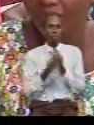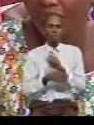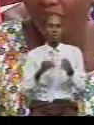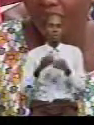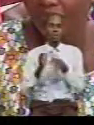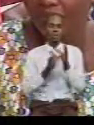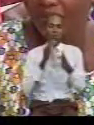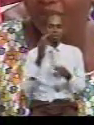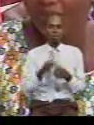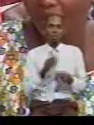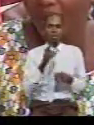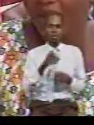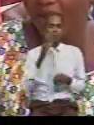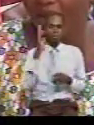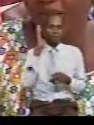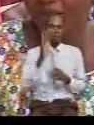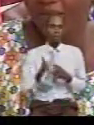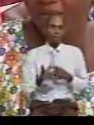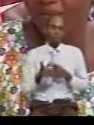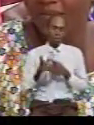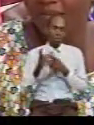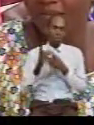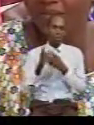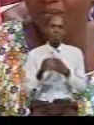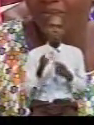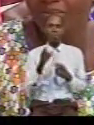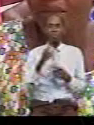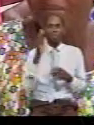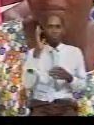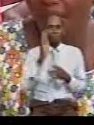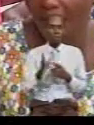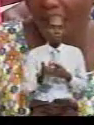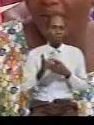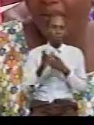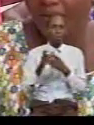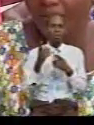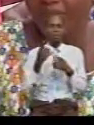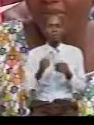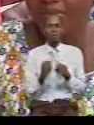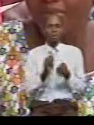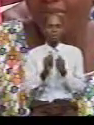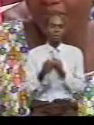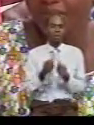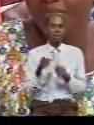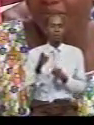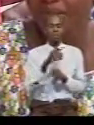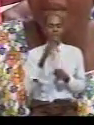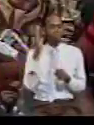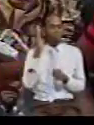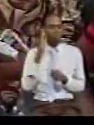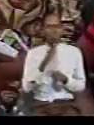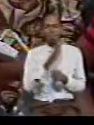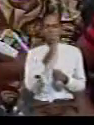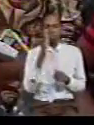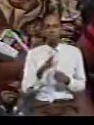You will run. You will run the race. You will not be